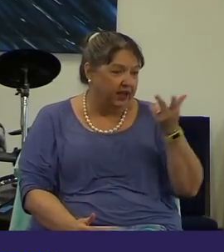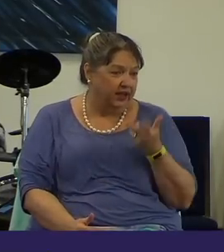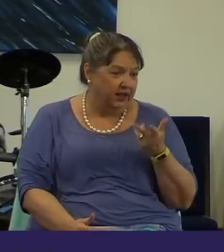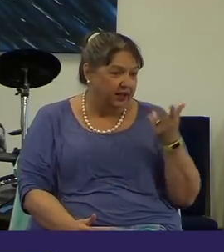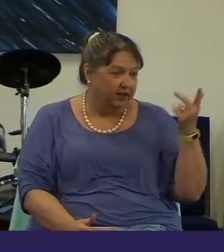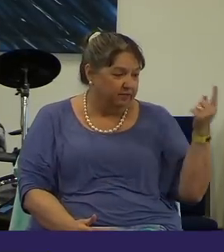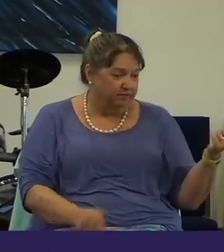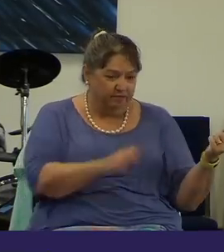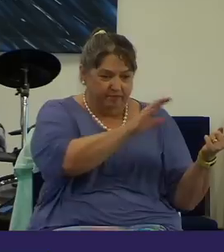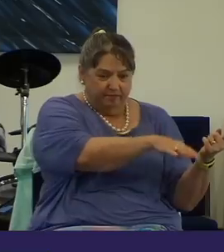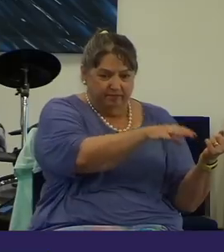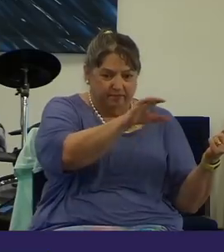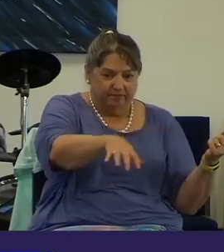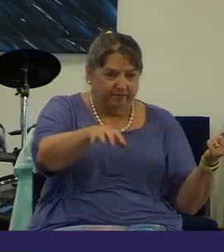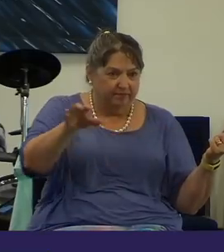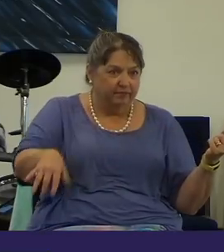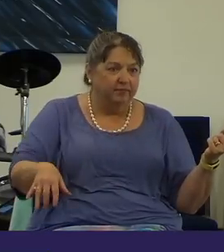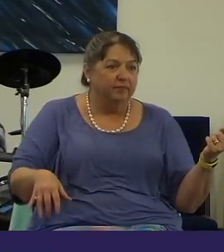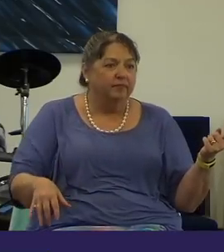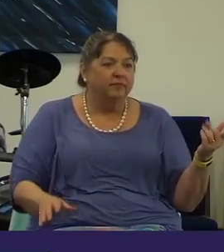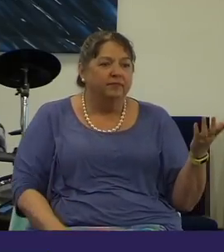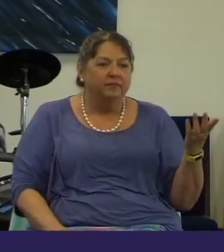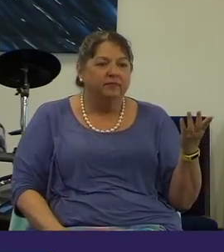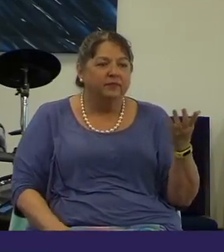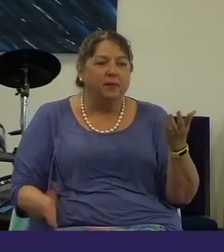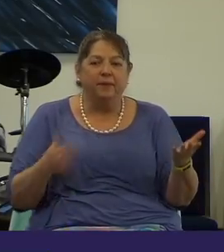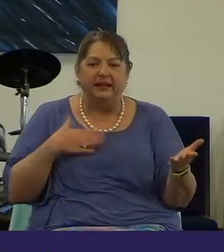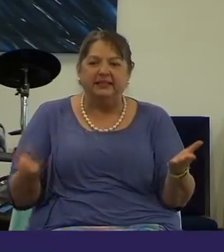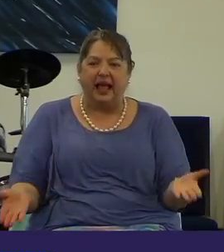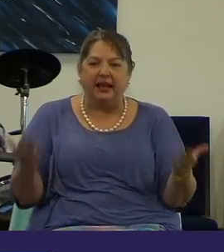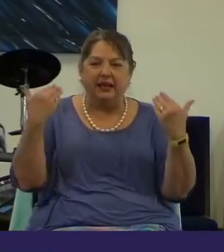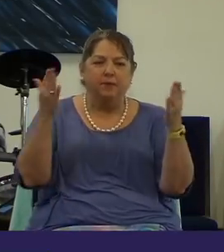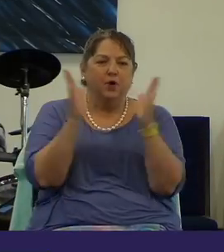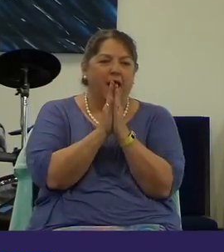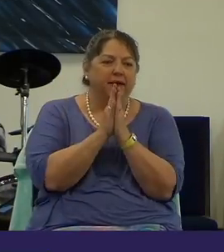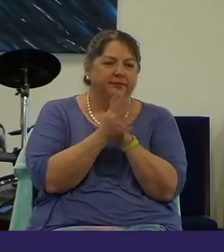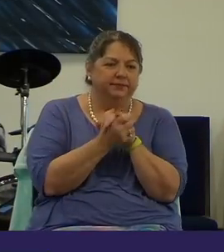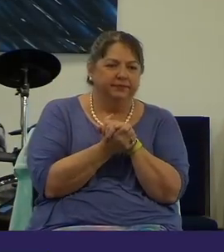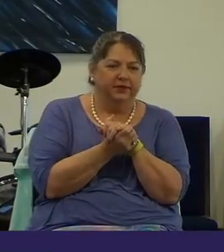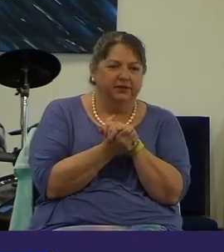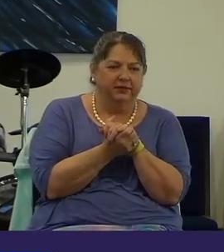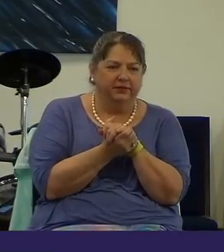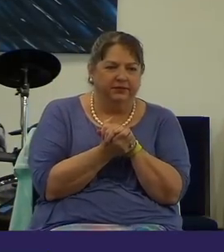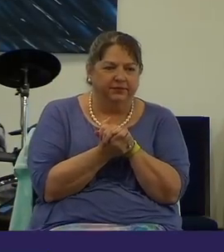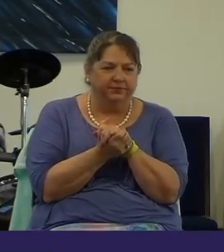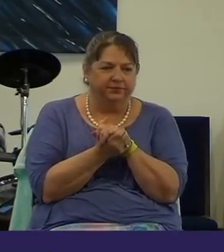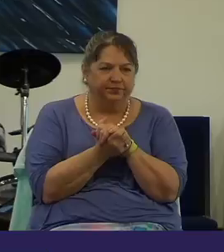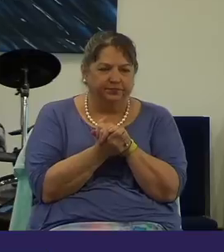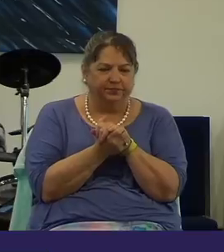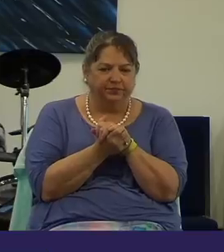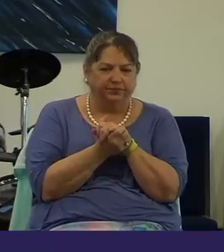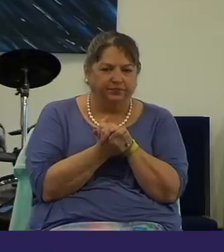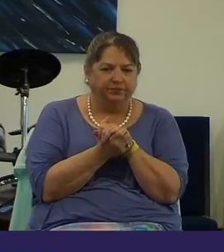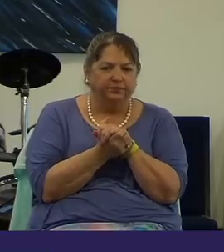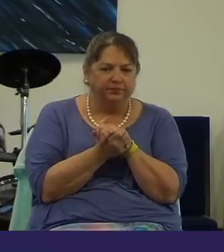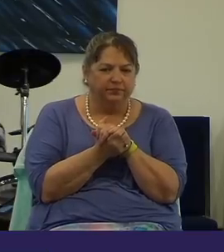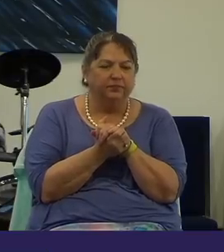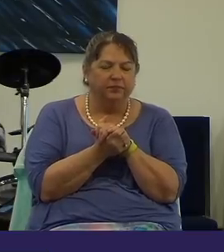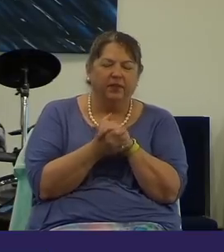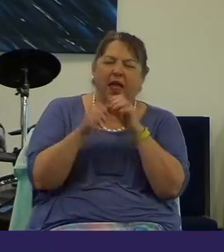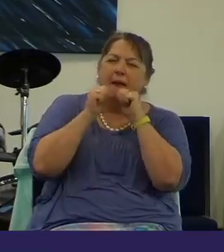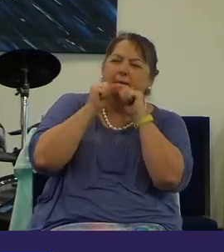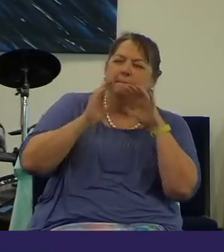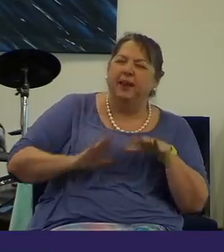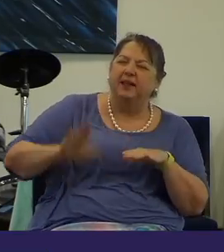you please stand with me and join me in prayer? Oh, yes, please. Stand with me and join me in prayer. Hallelujah. Blessed name